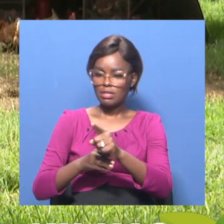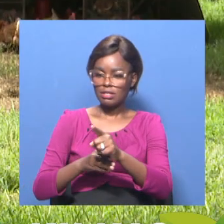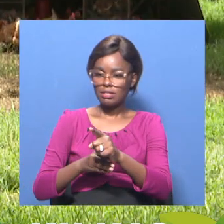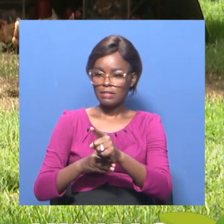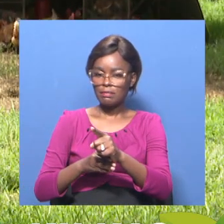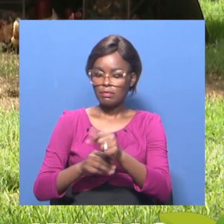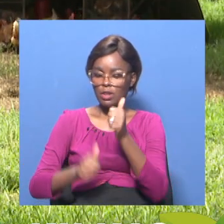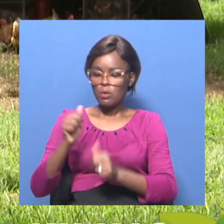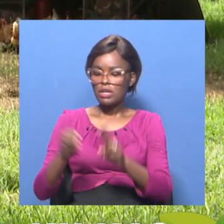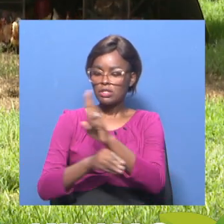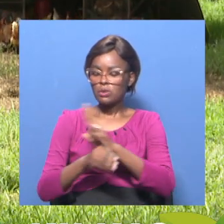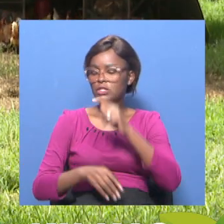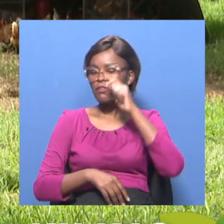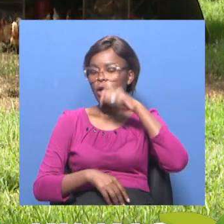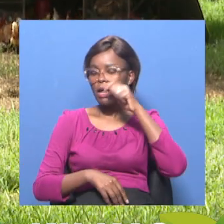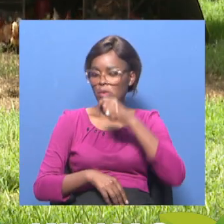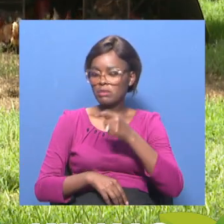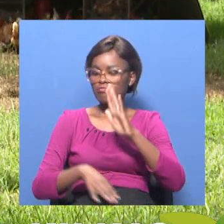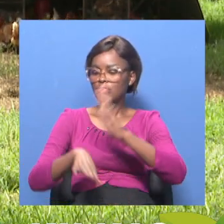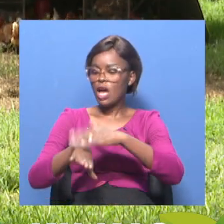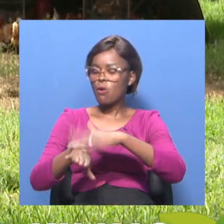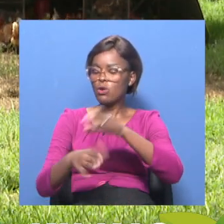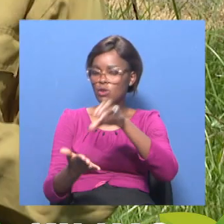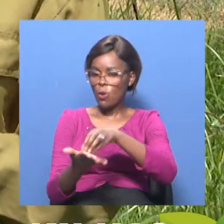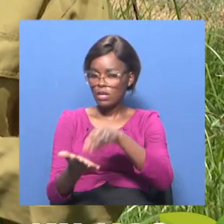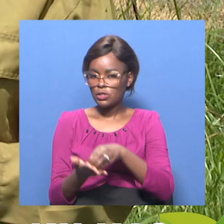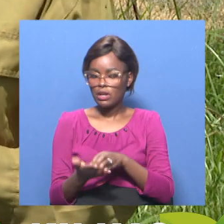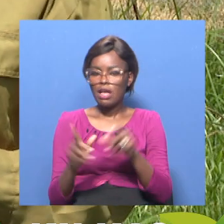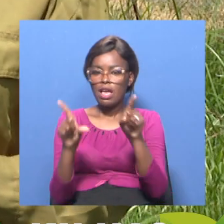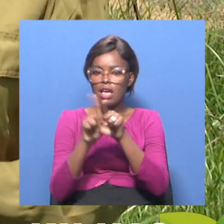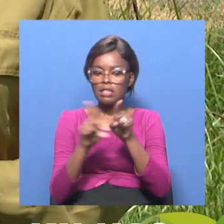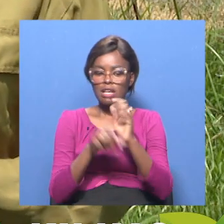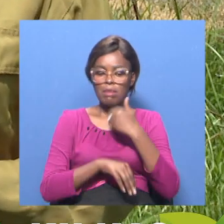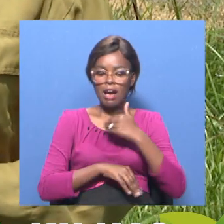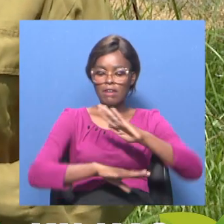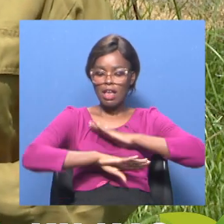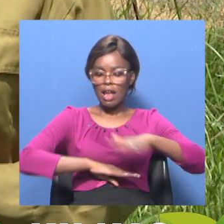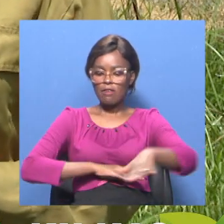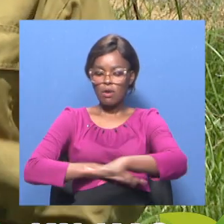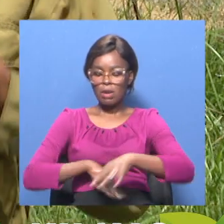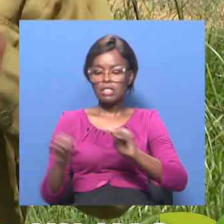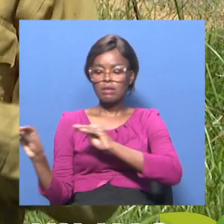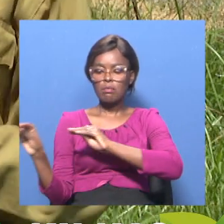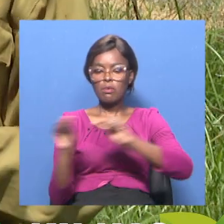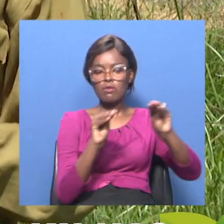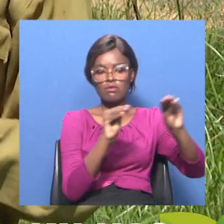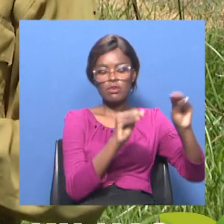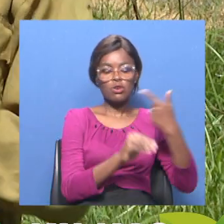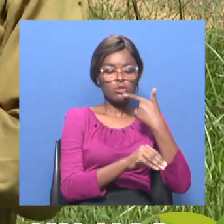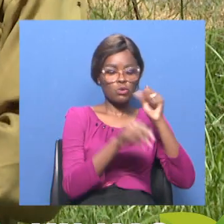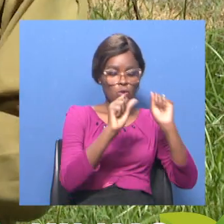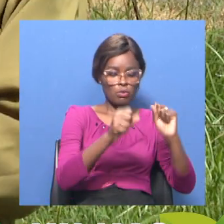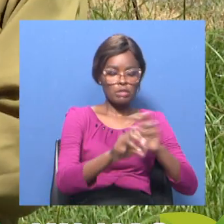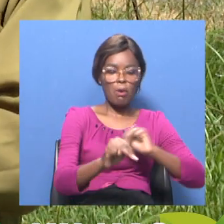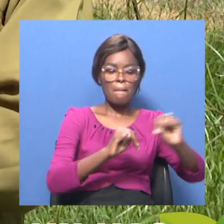coops that we use for the poultry are in good condition, and also you have enough space to be able to move them around. That way you are able